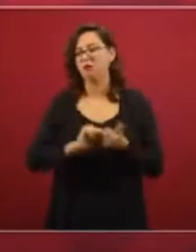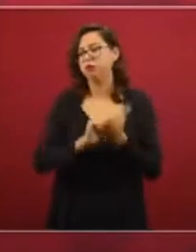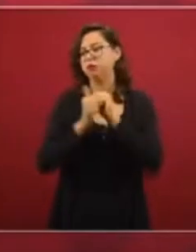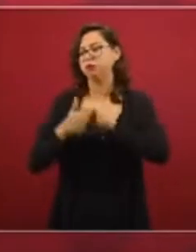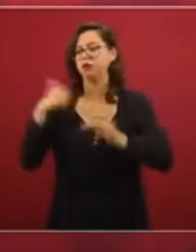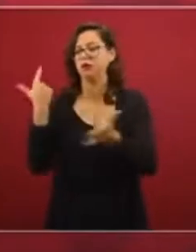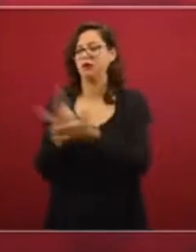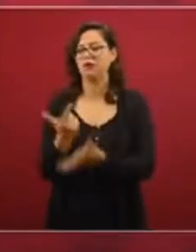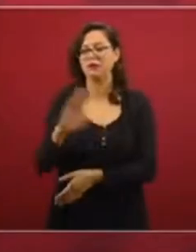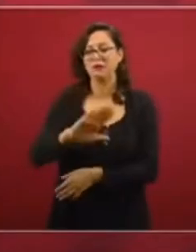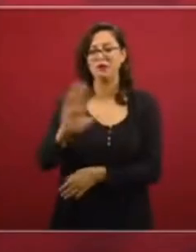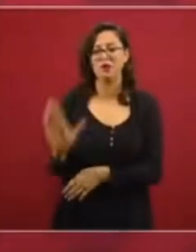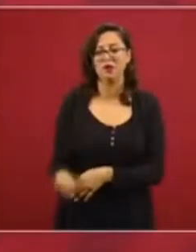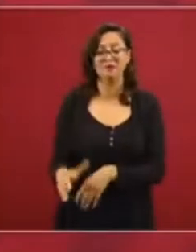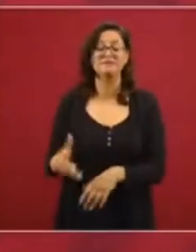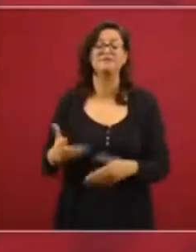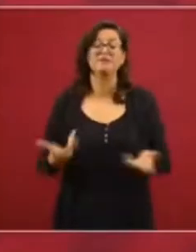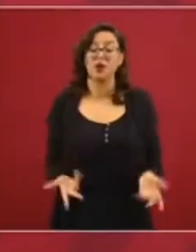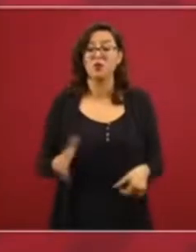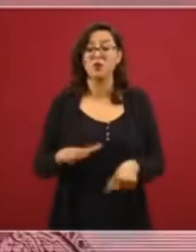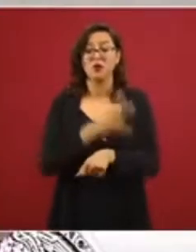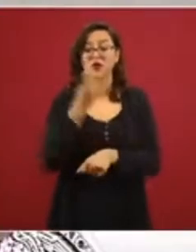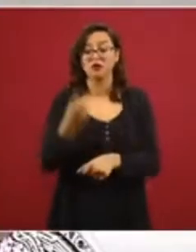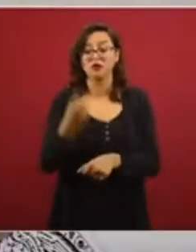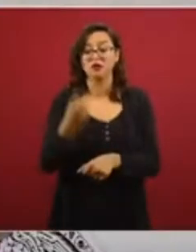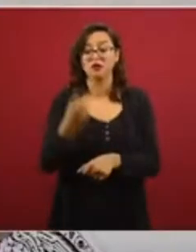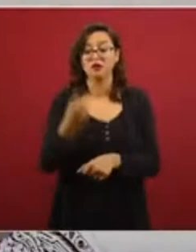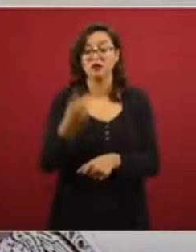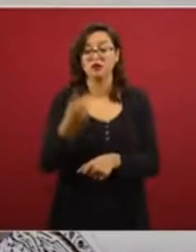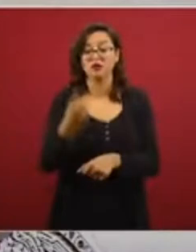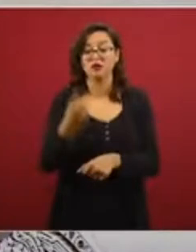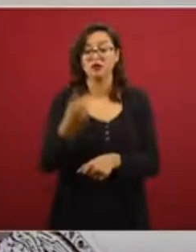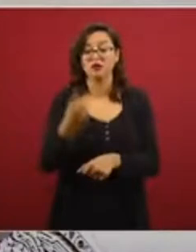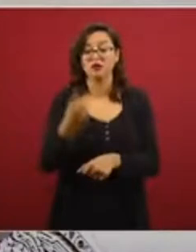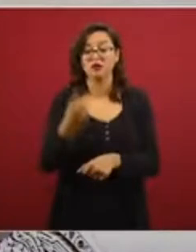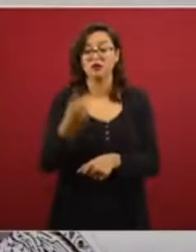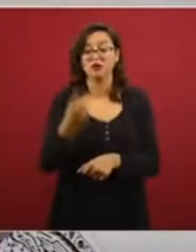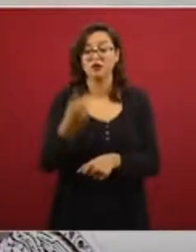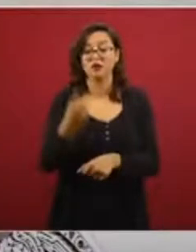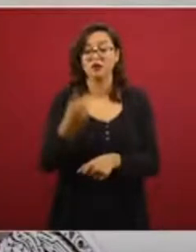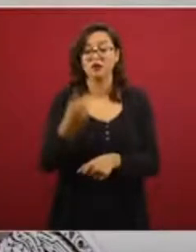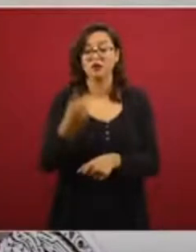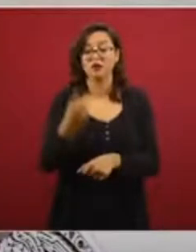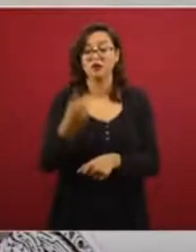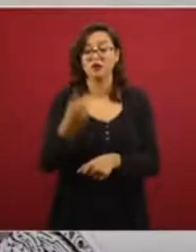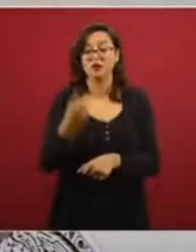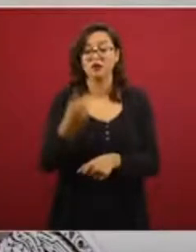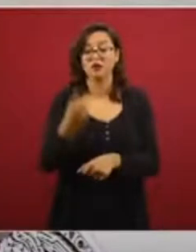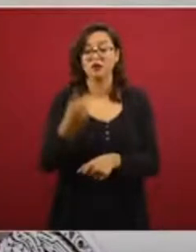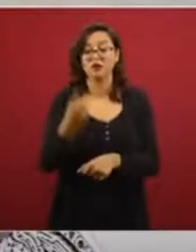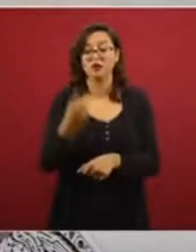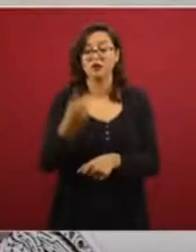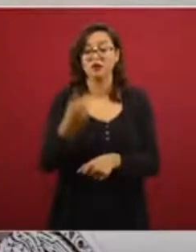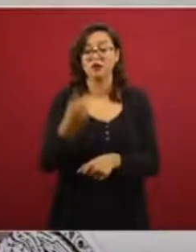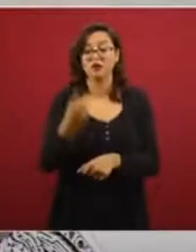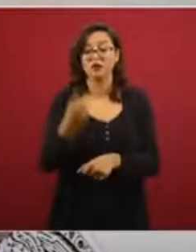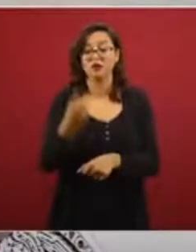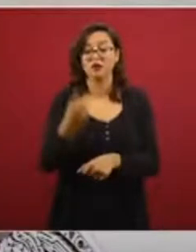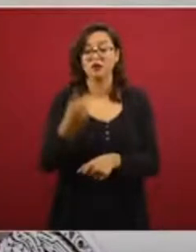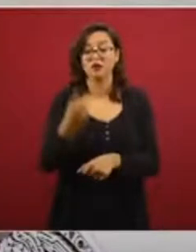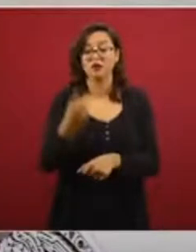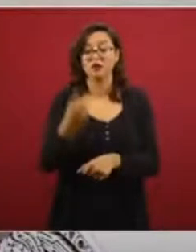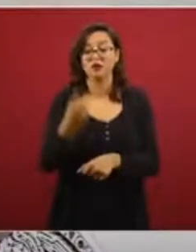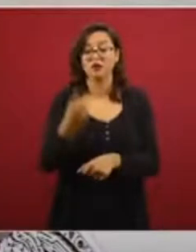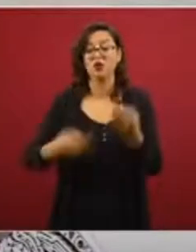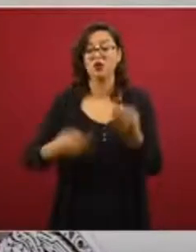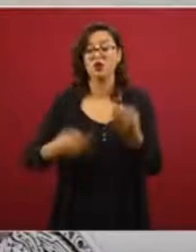del 80% de las personas que han fallecido por That is to say that about more than 80% of the people that have died